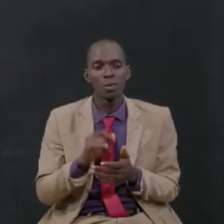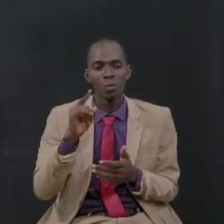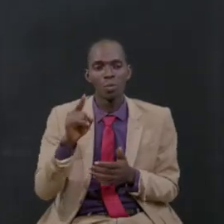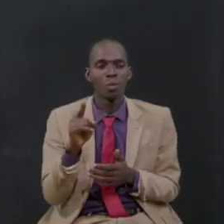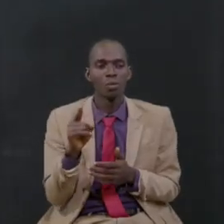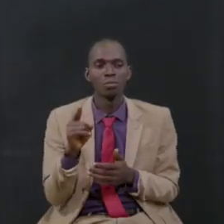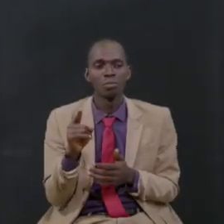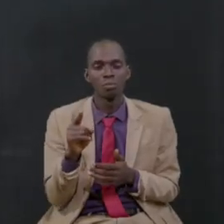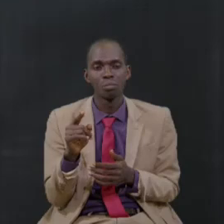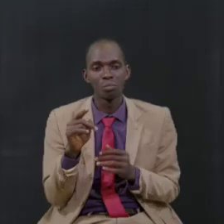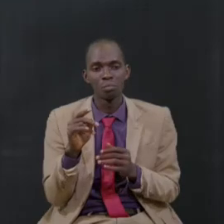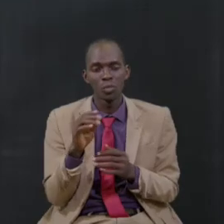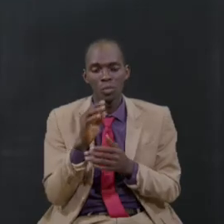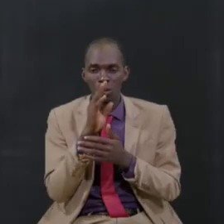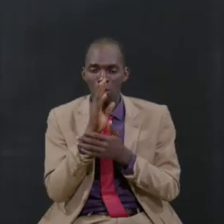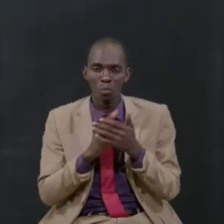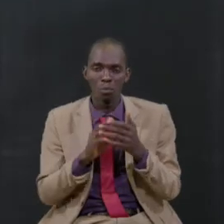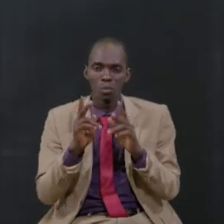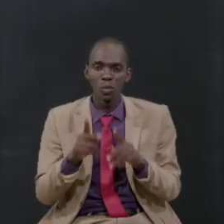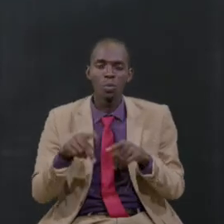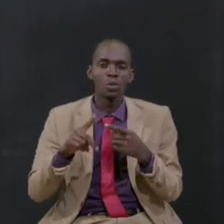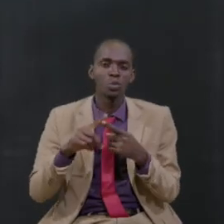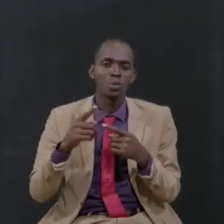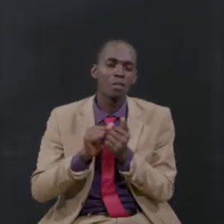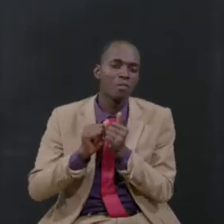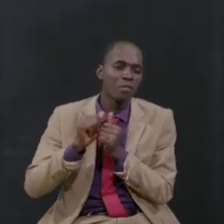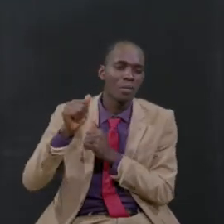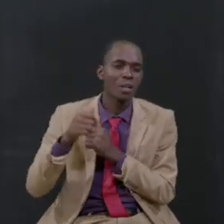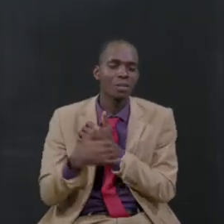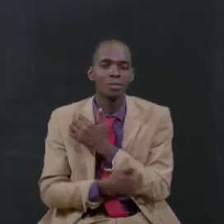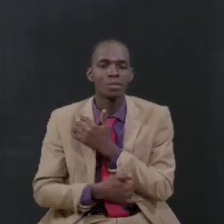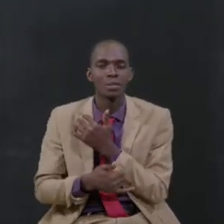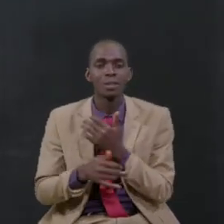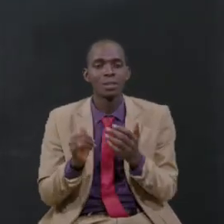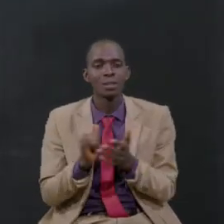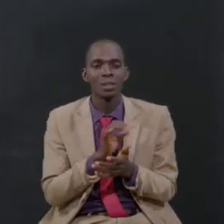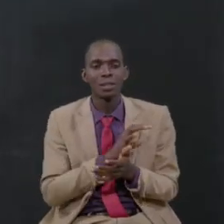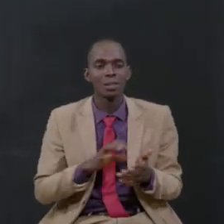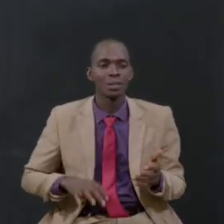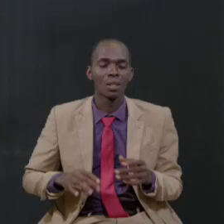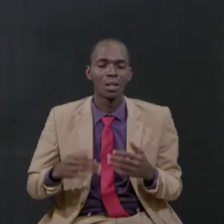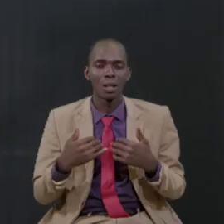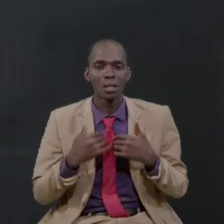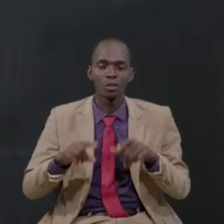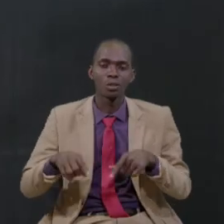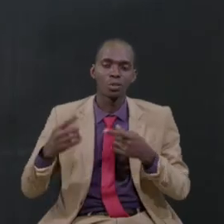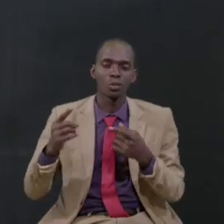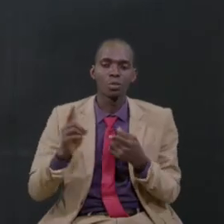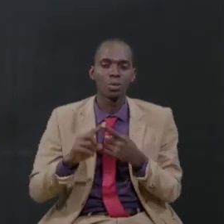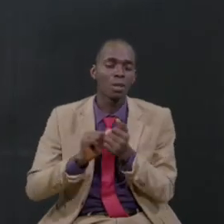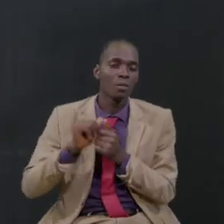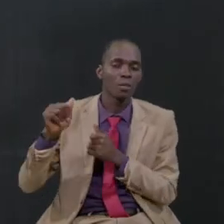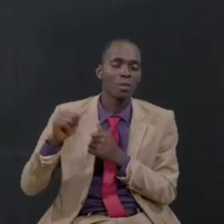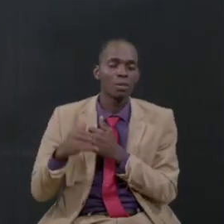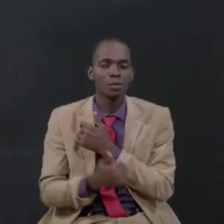into a far country. Like Christ now has gone into the far country to receive for himself